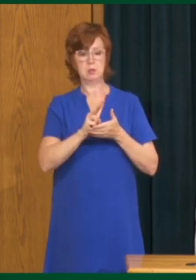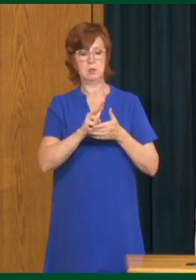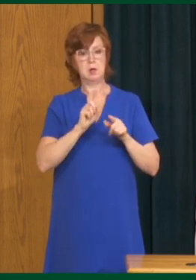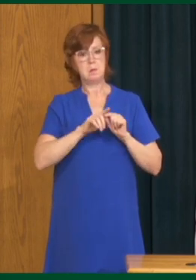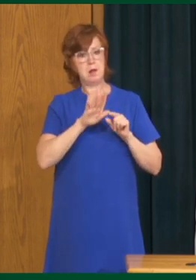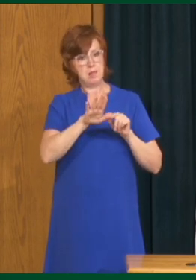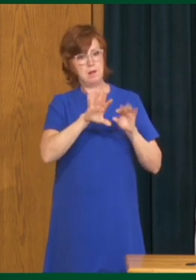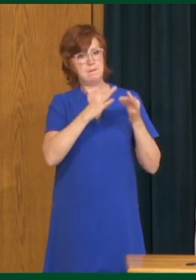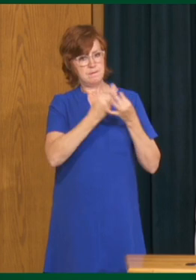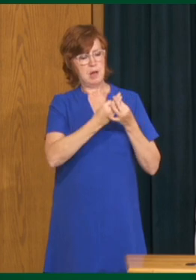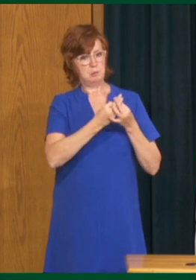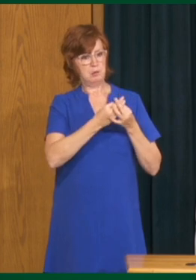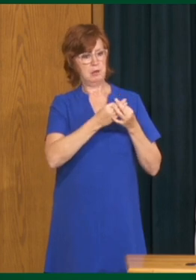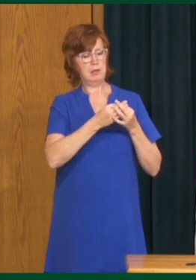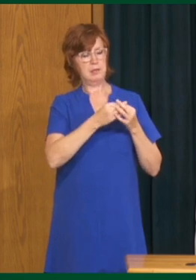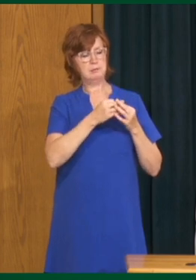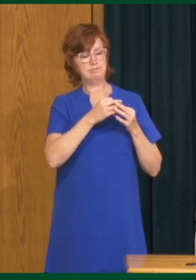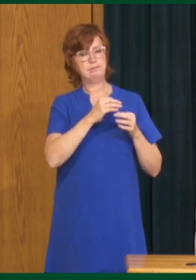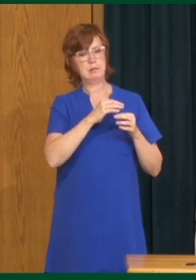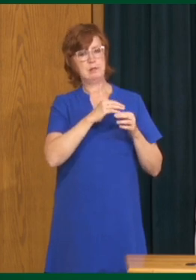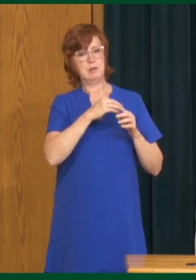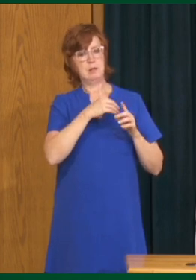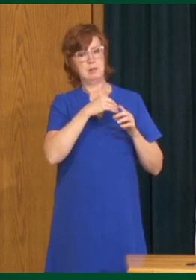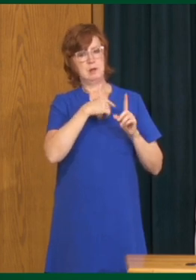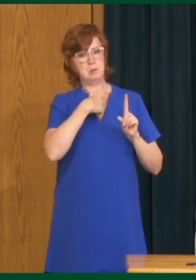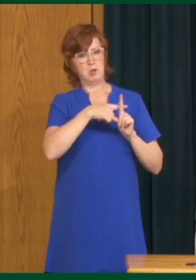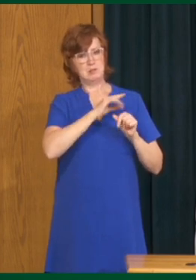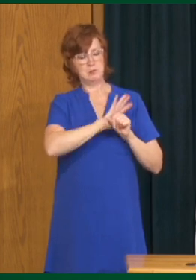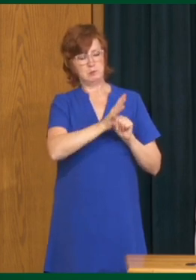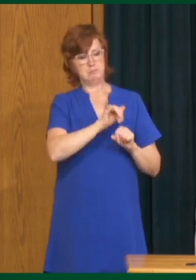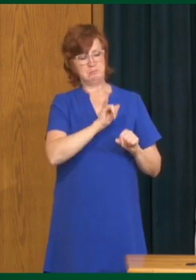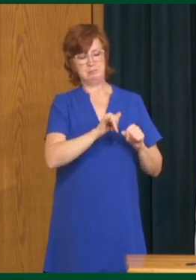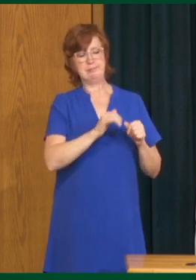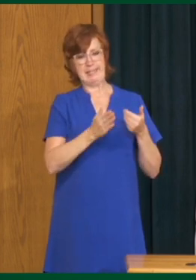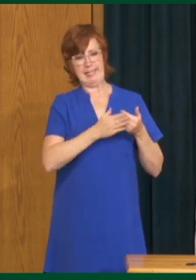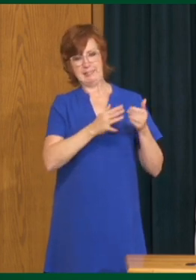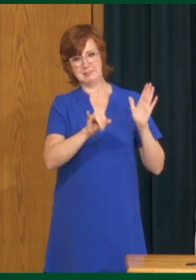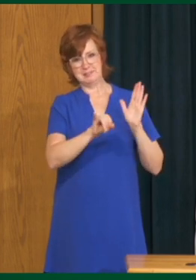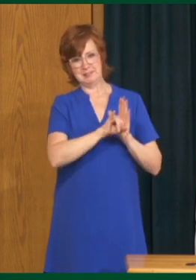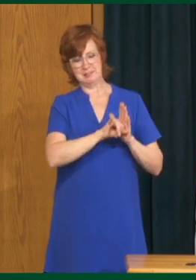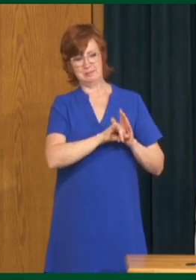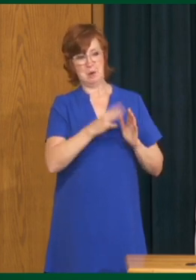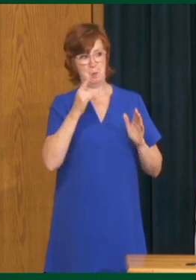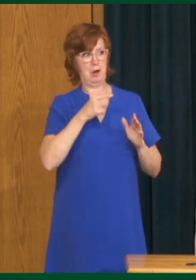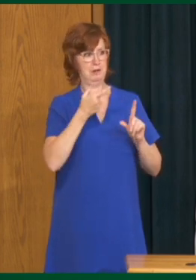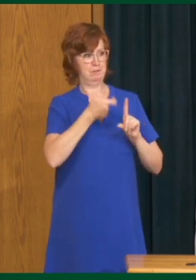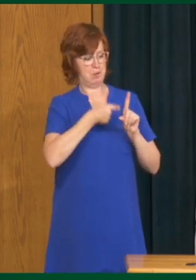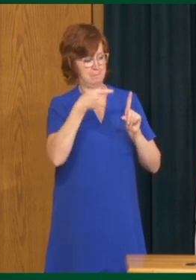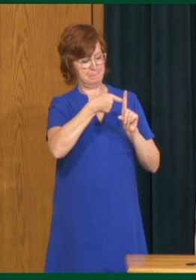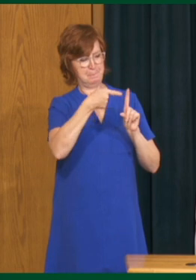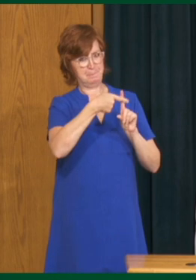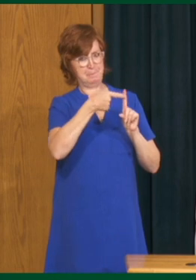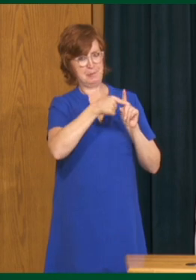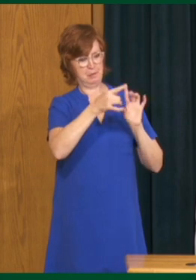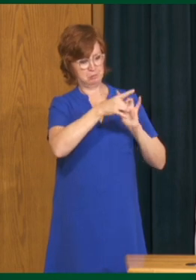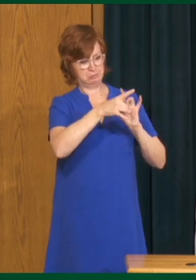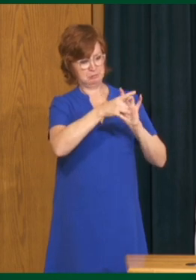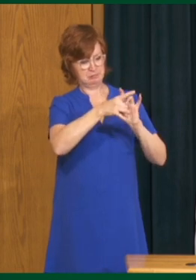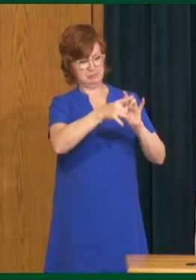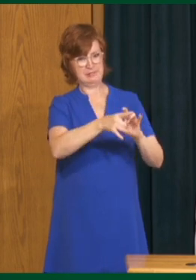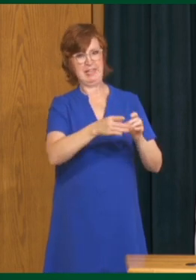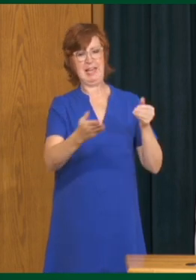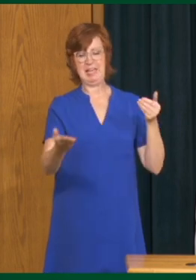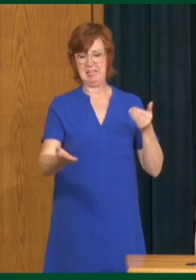is explained, and we don't really have to speak to that publicly because there's no unanswered question